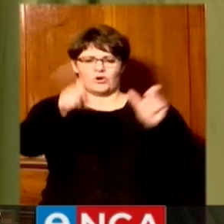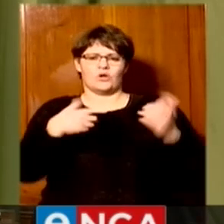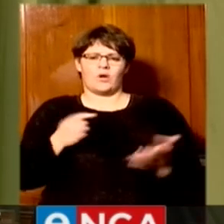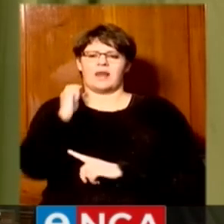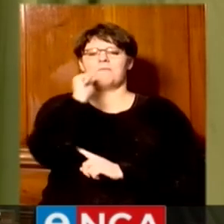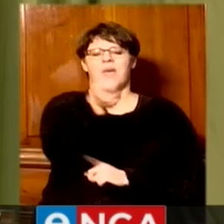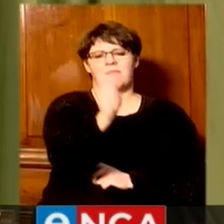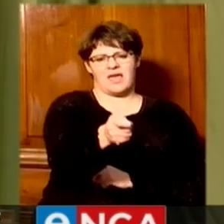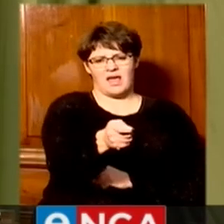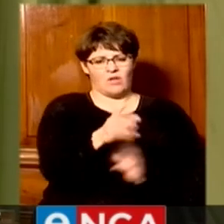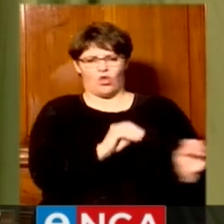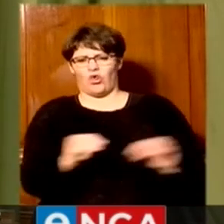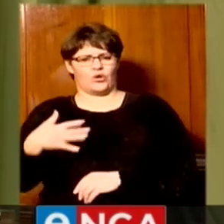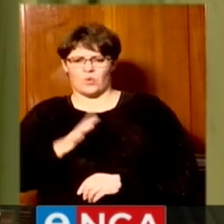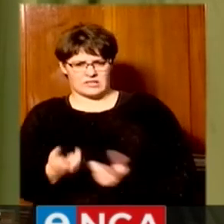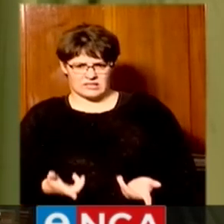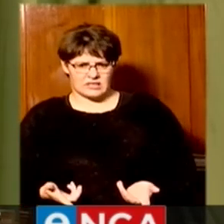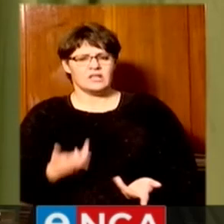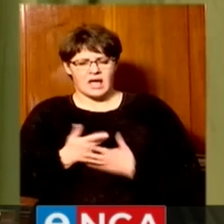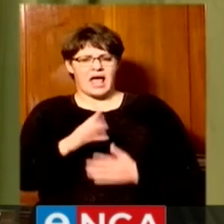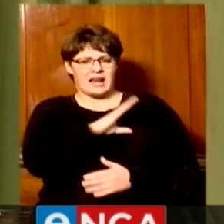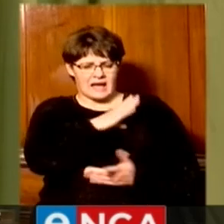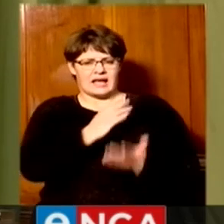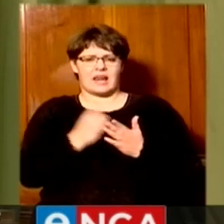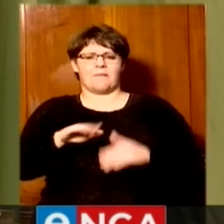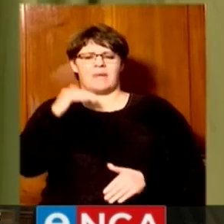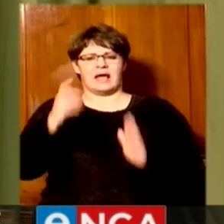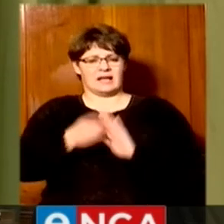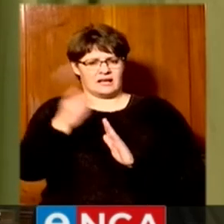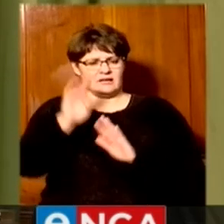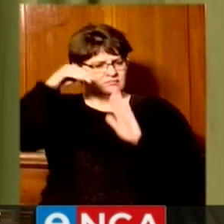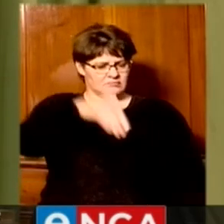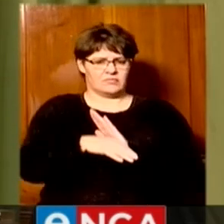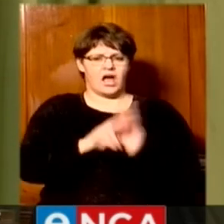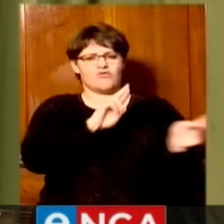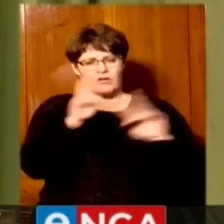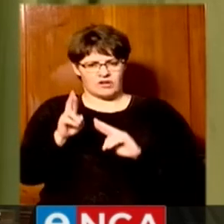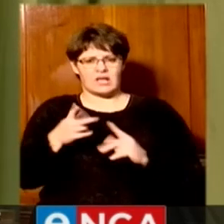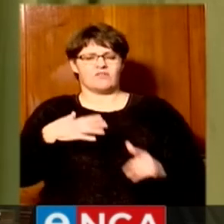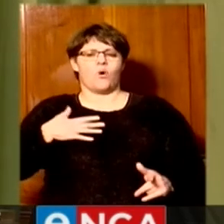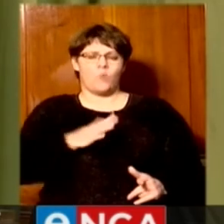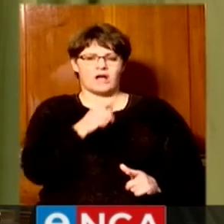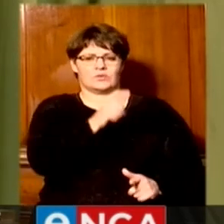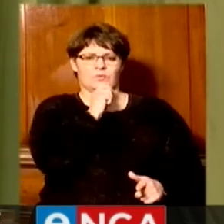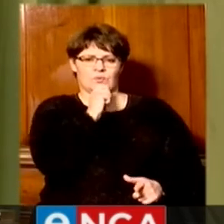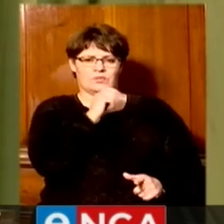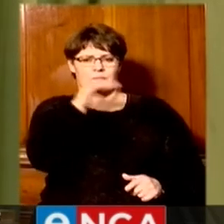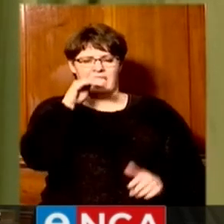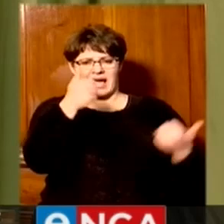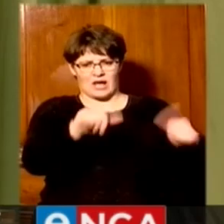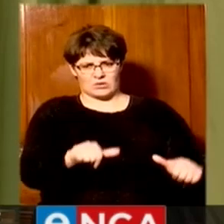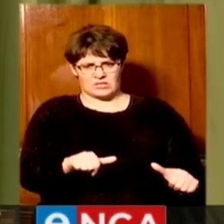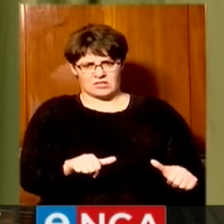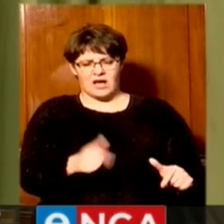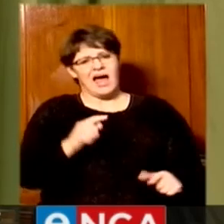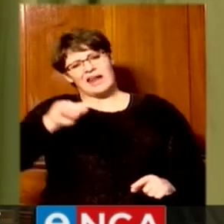without delay. Clients will be able to update their banking details and reference in future should they wish to use this different bank